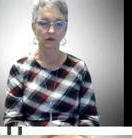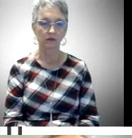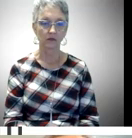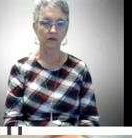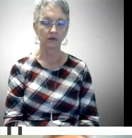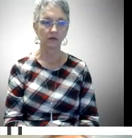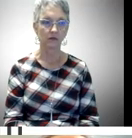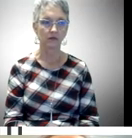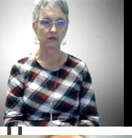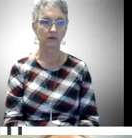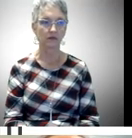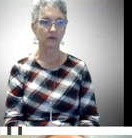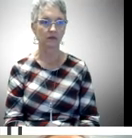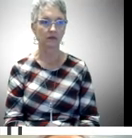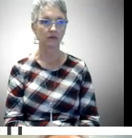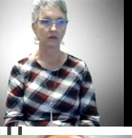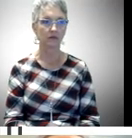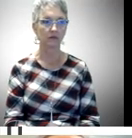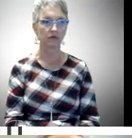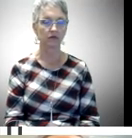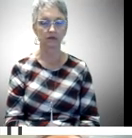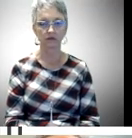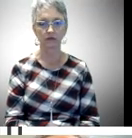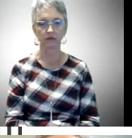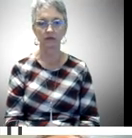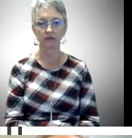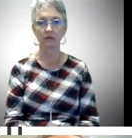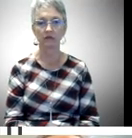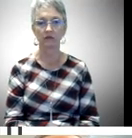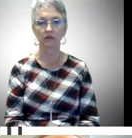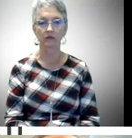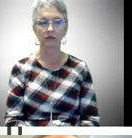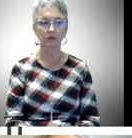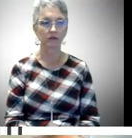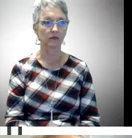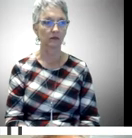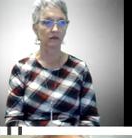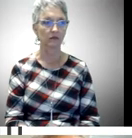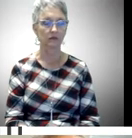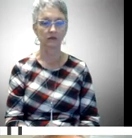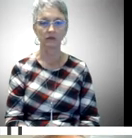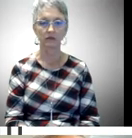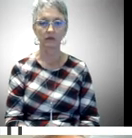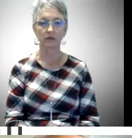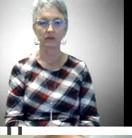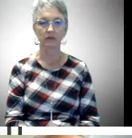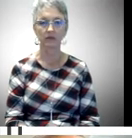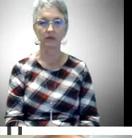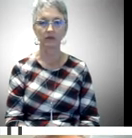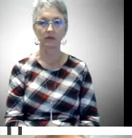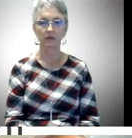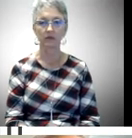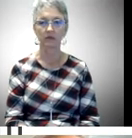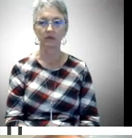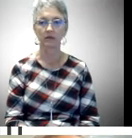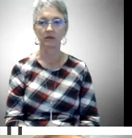the law, it doesn't place any restrictions on who can be a supporter. And you know, when we first drafted the